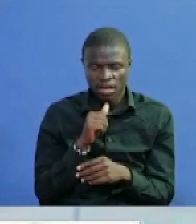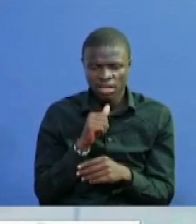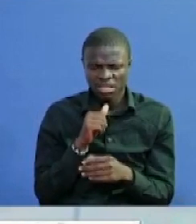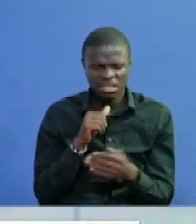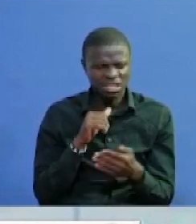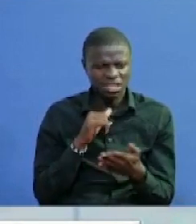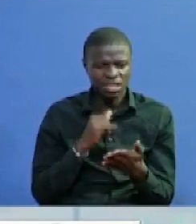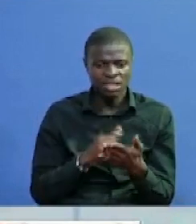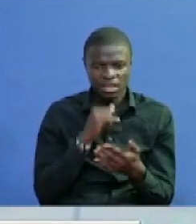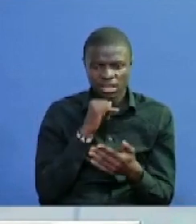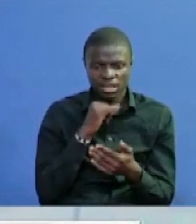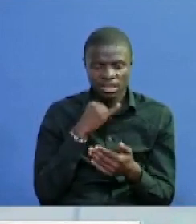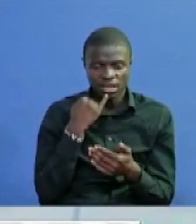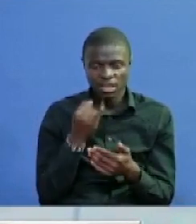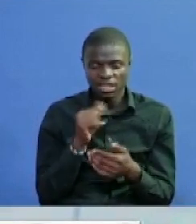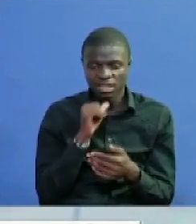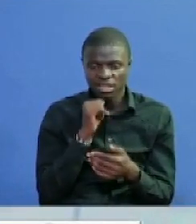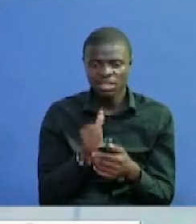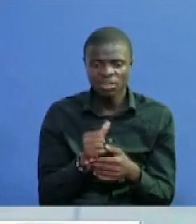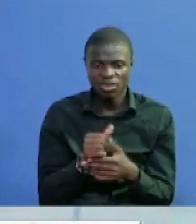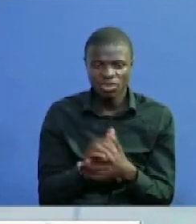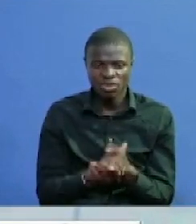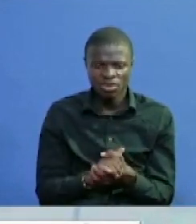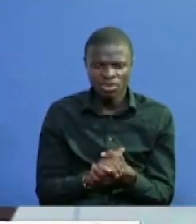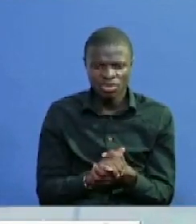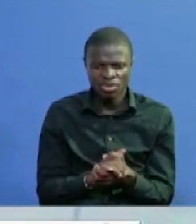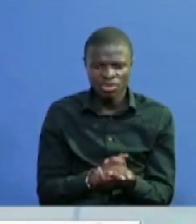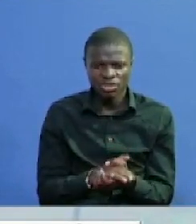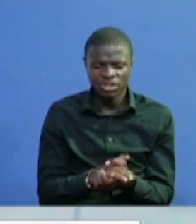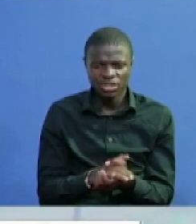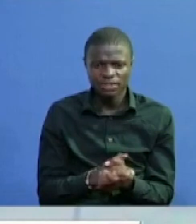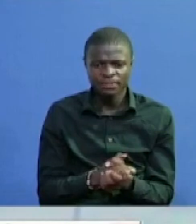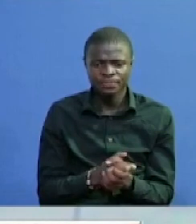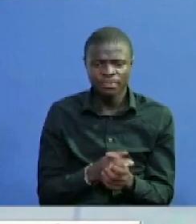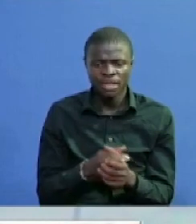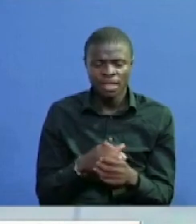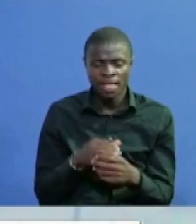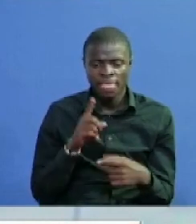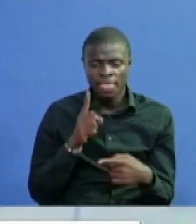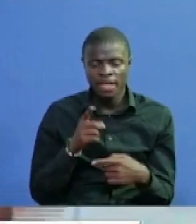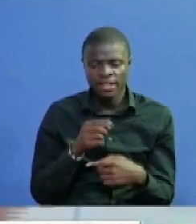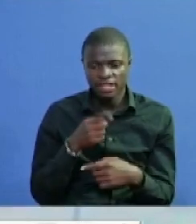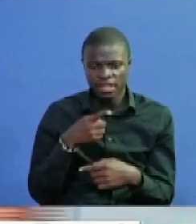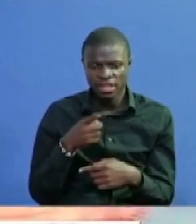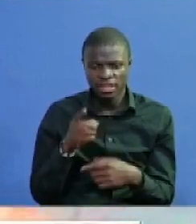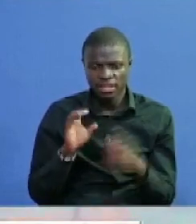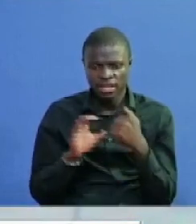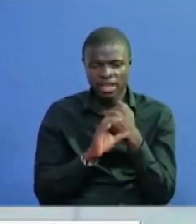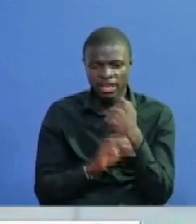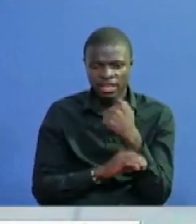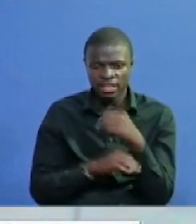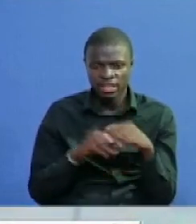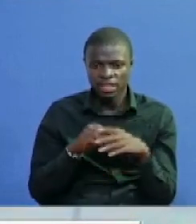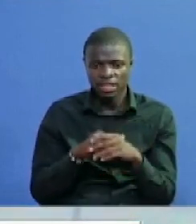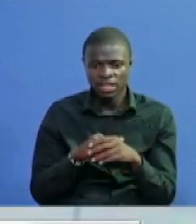democratic practices, like, most countries in Europe, today people are reluctant to cite